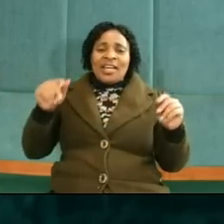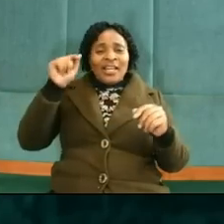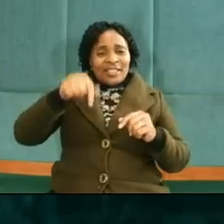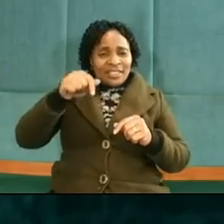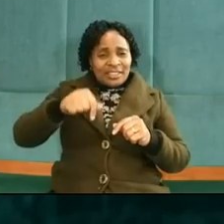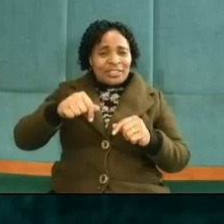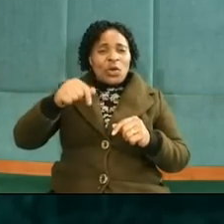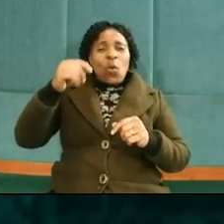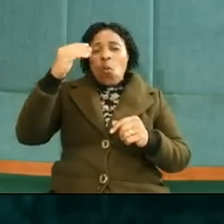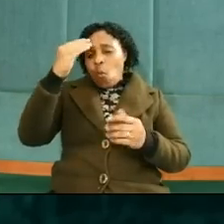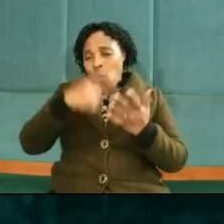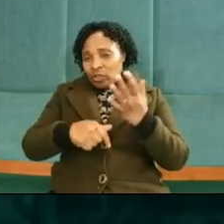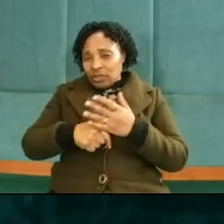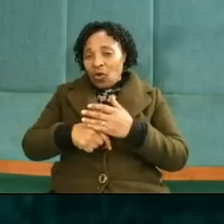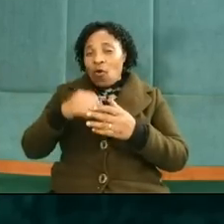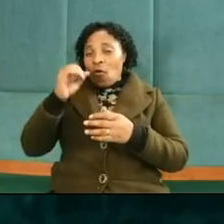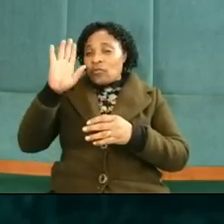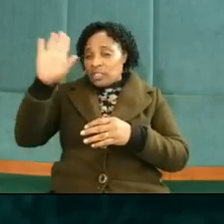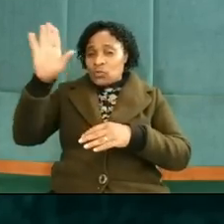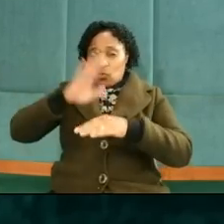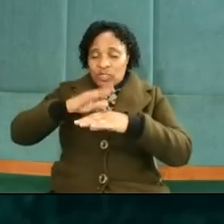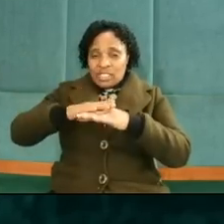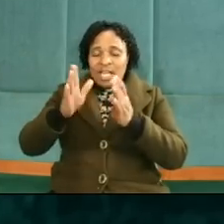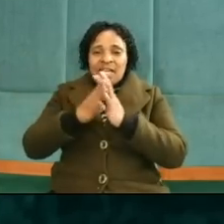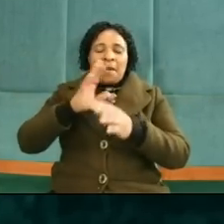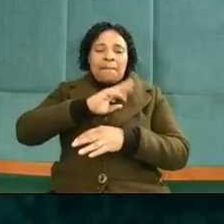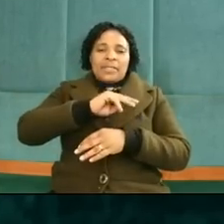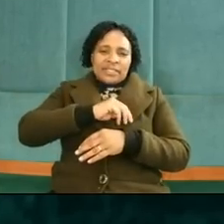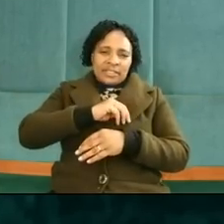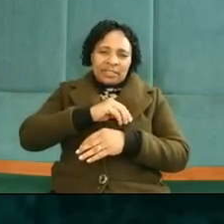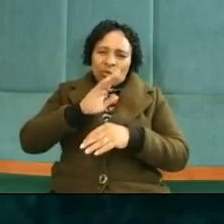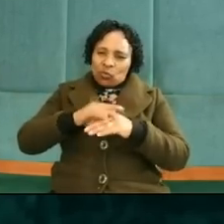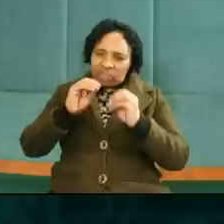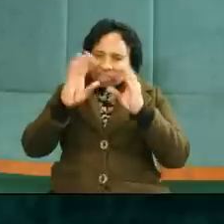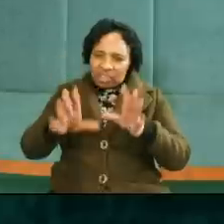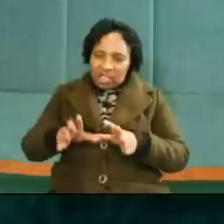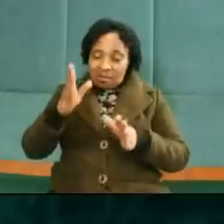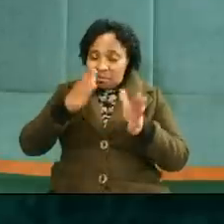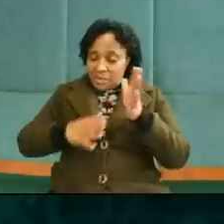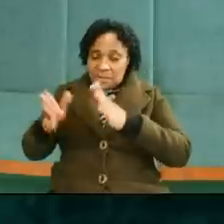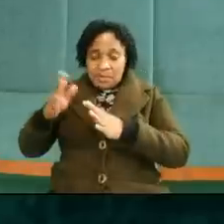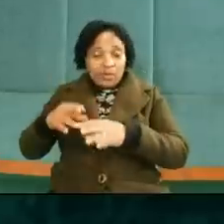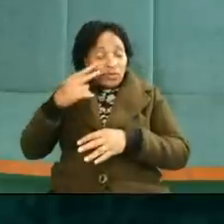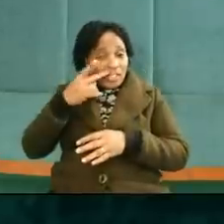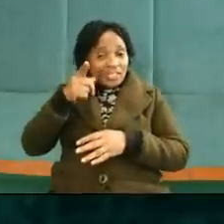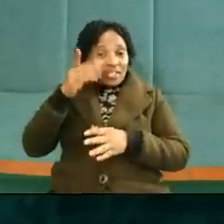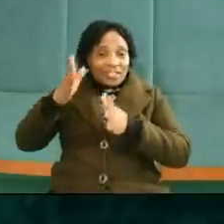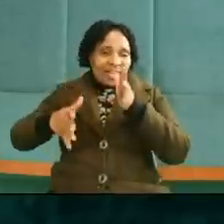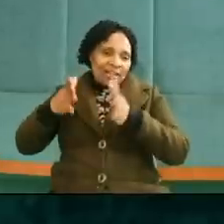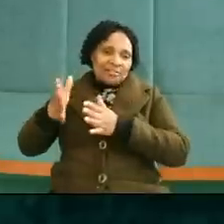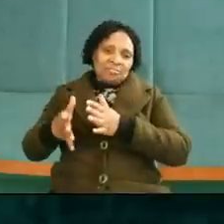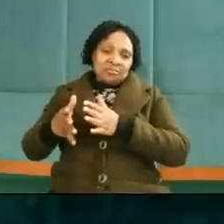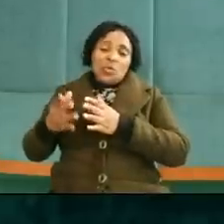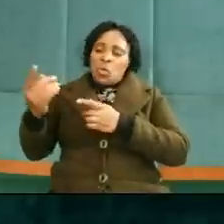of his goodness and his mercy. Like a good teacher, he prepared us. You will see these signs. They